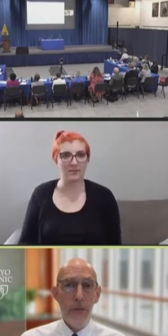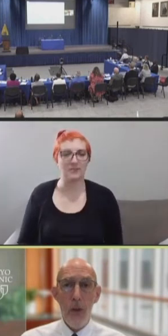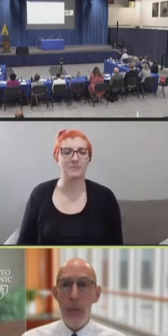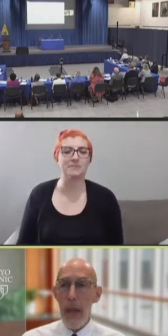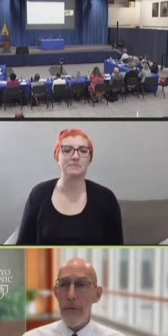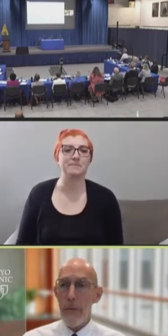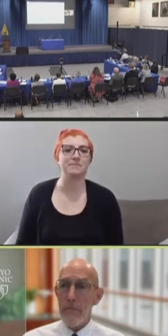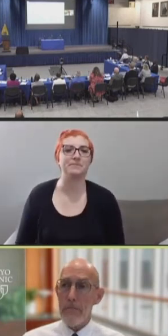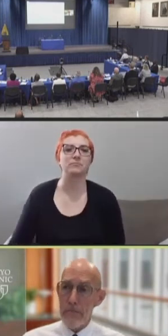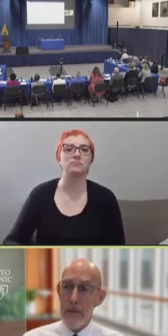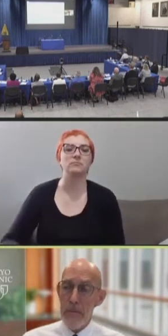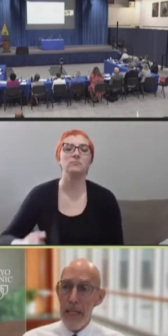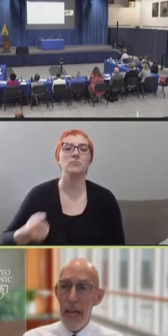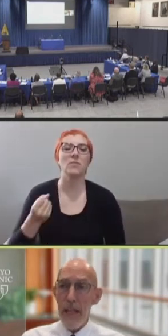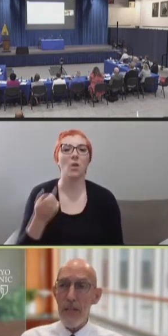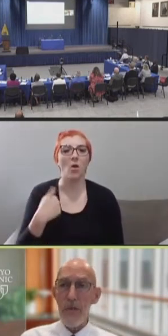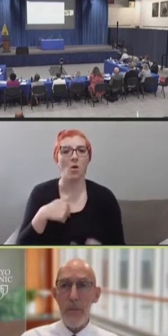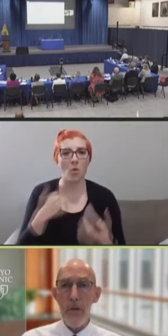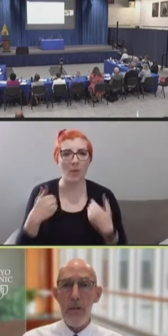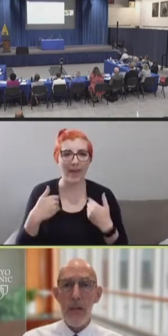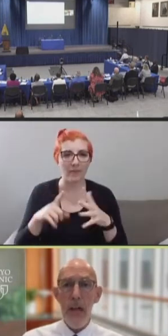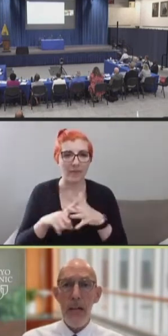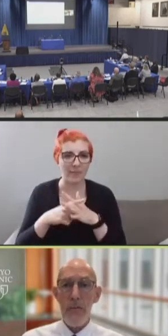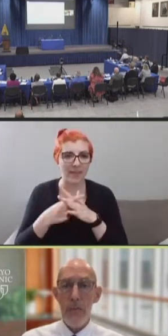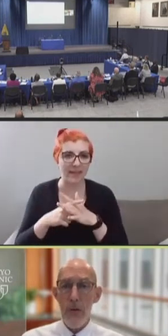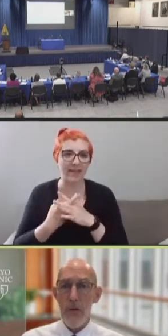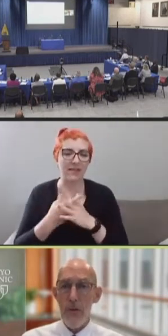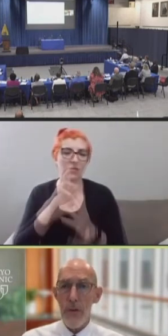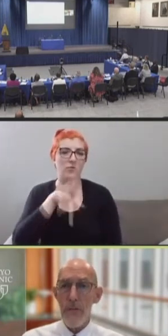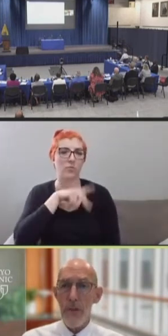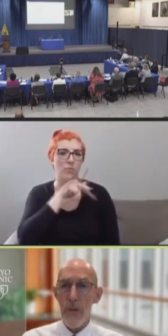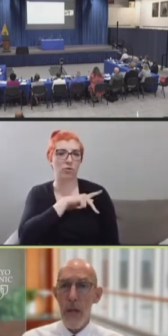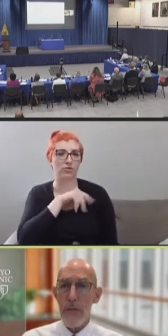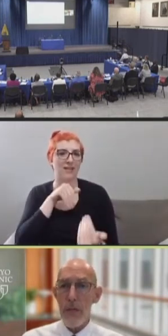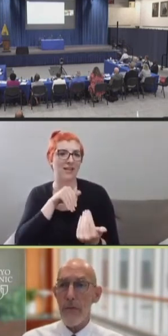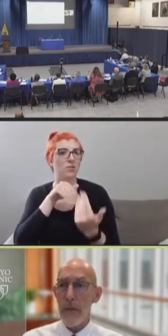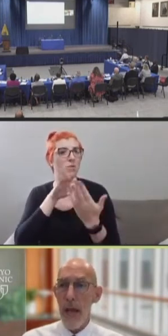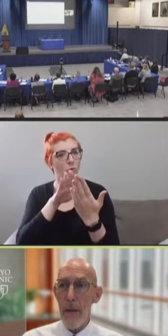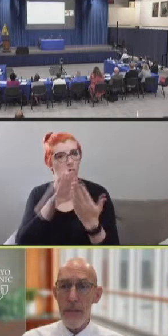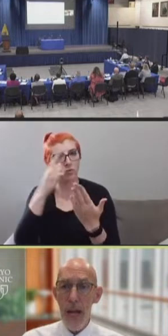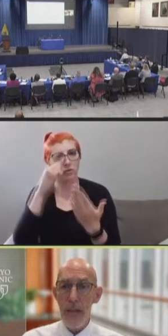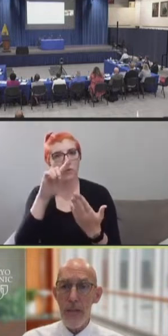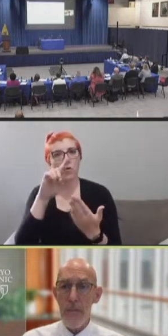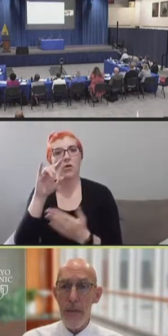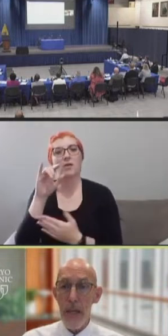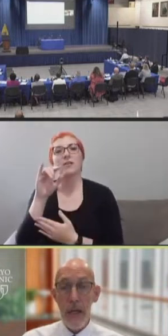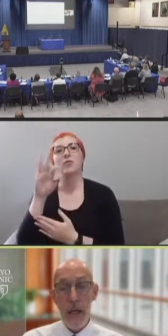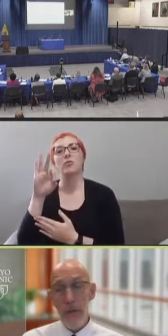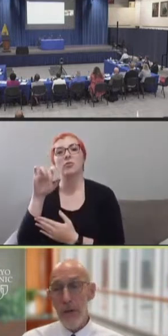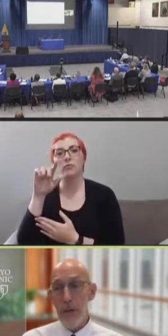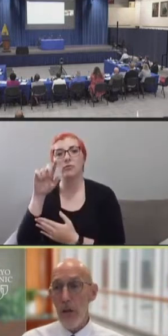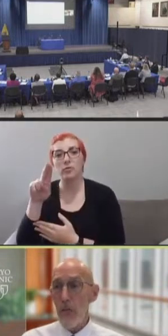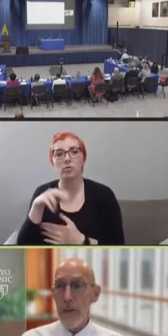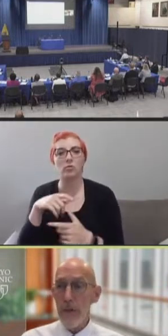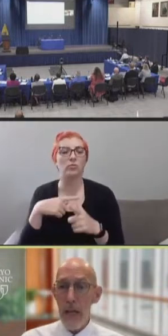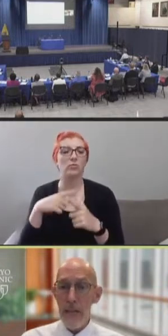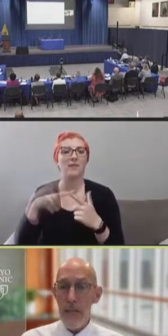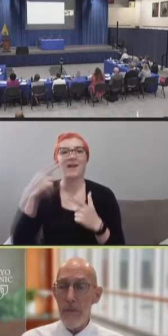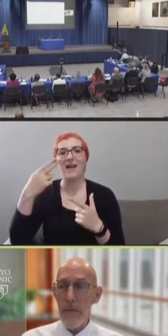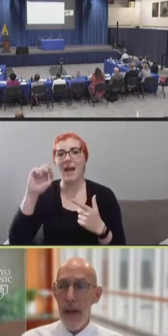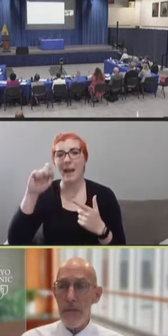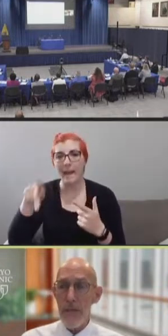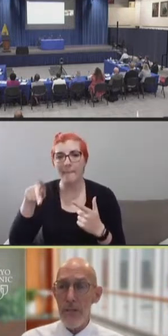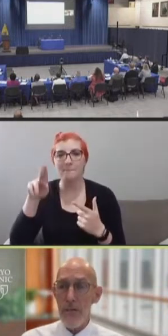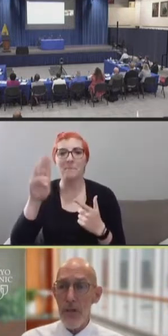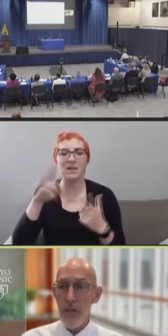And so we have the beginnings of a personalized approach for influenza, for hepatitis B, for